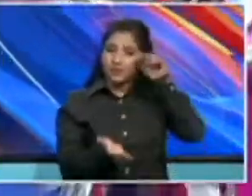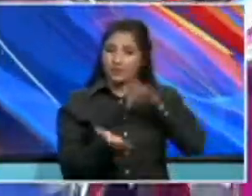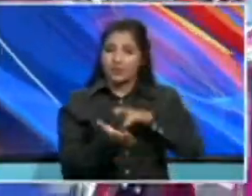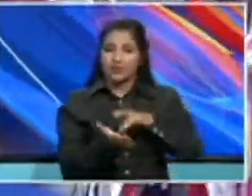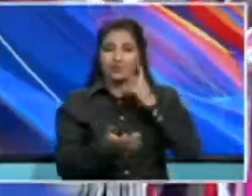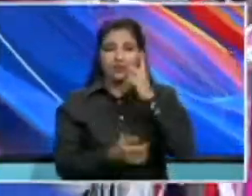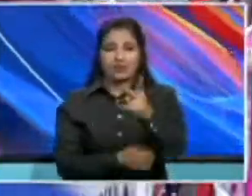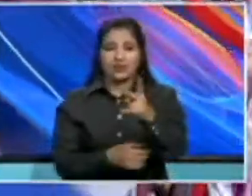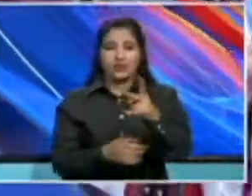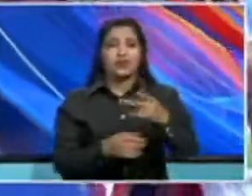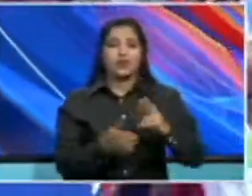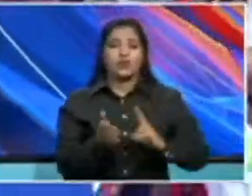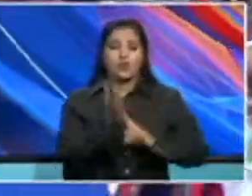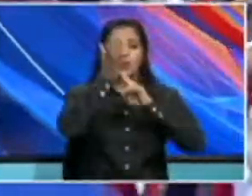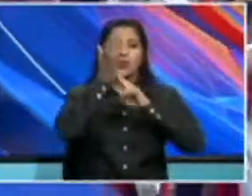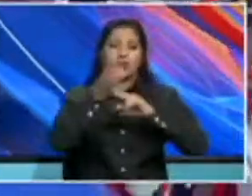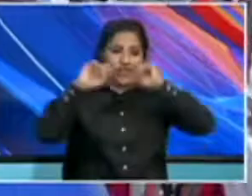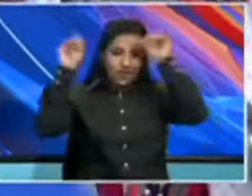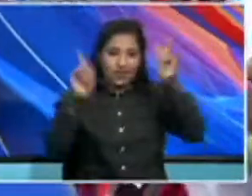contingent marching in.